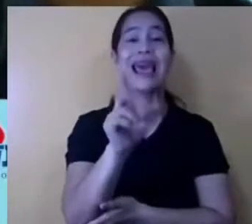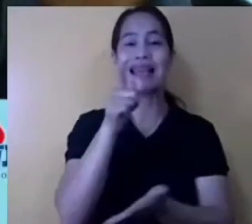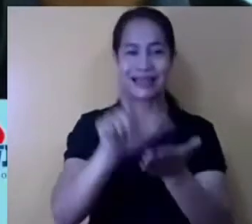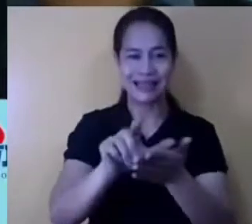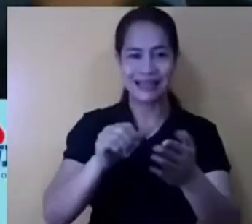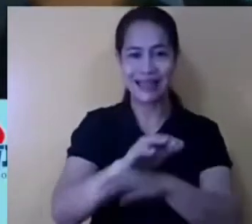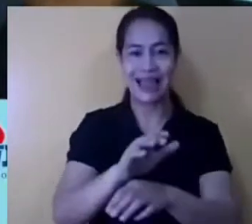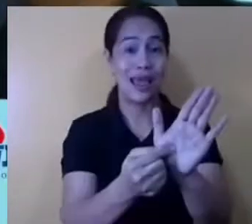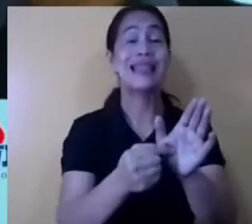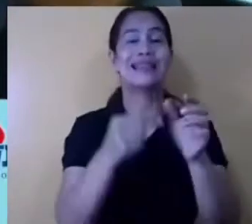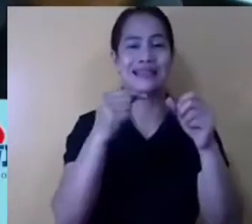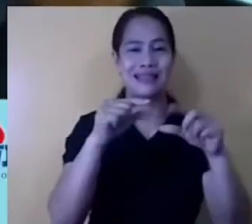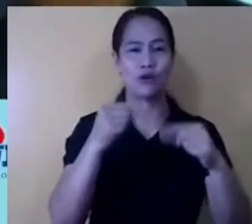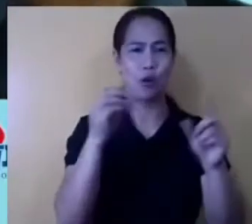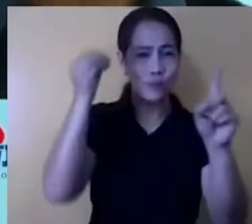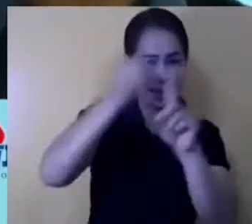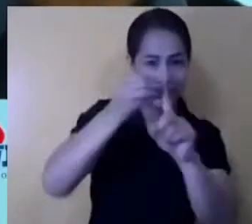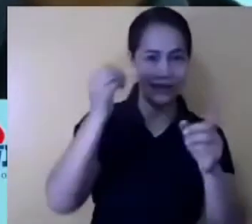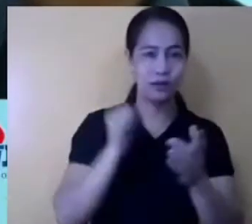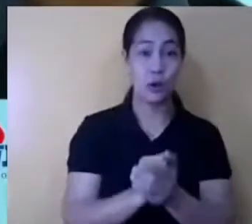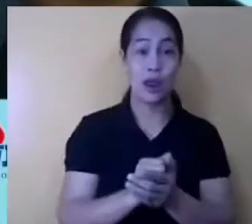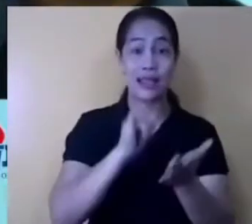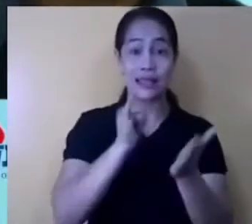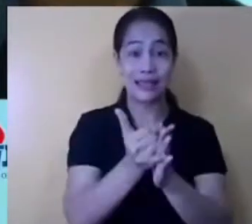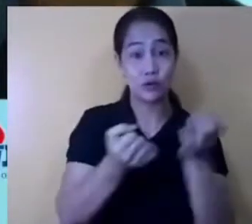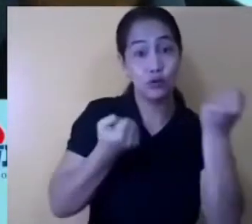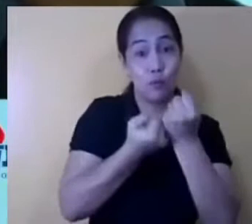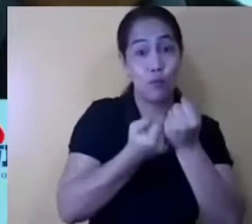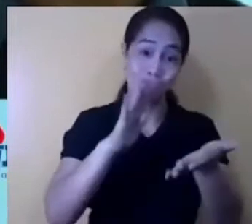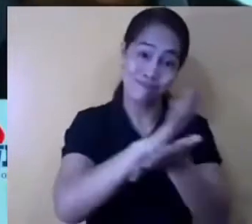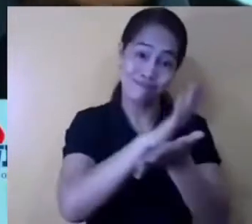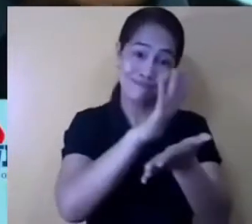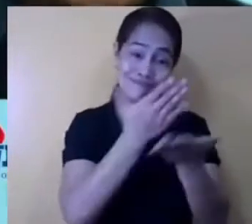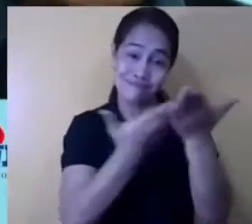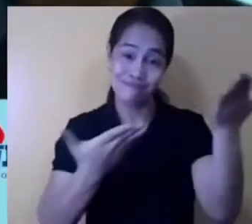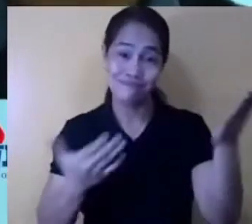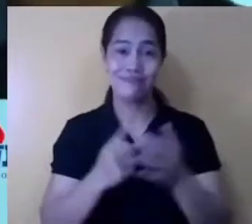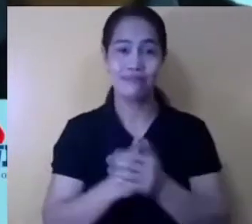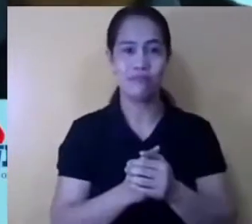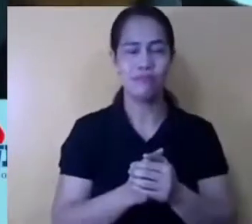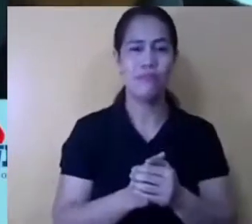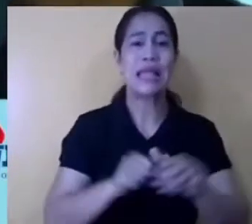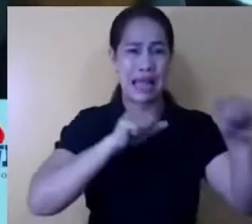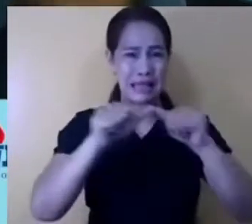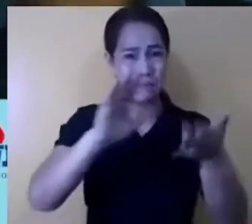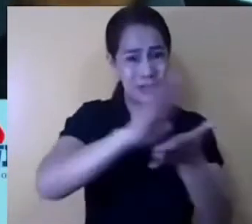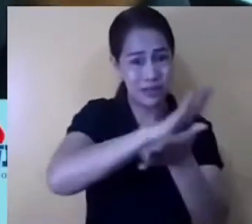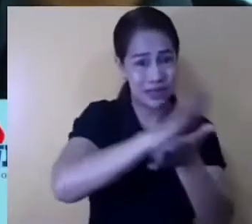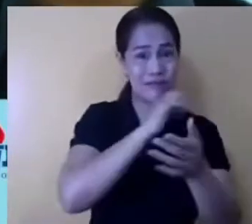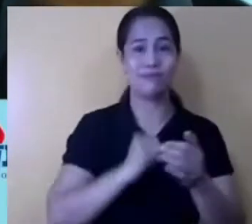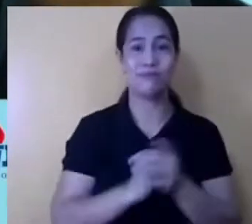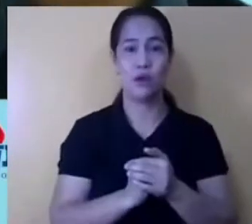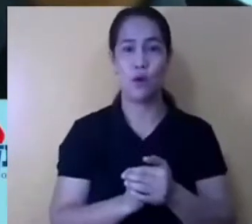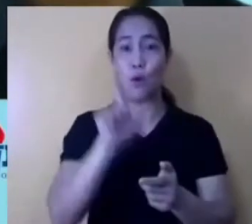the said objective. This supplementary material could be an activity sheet, one lesson from